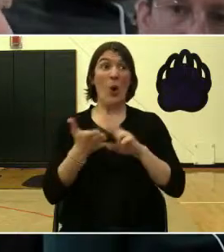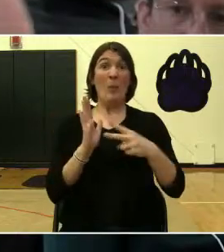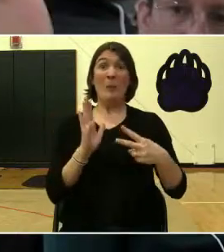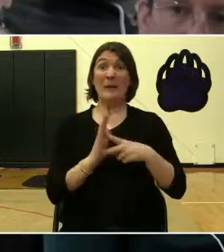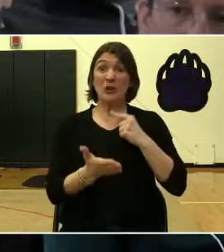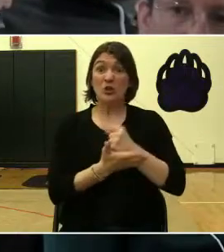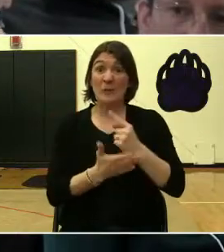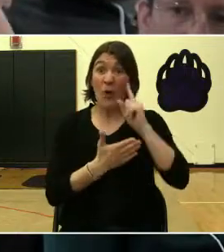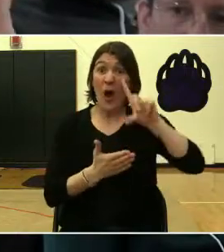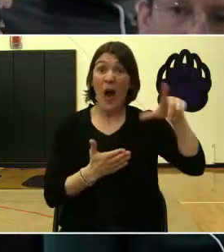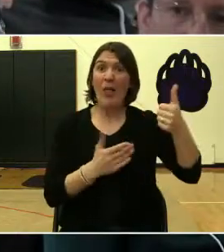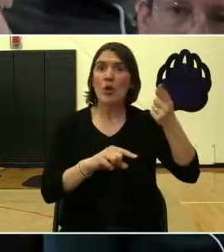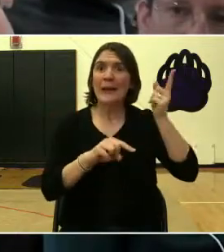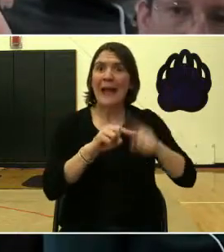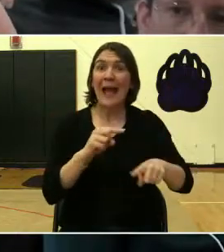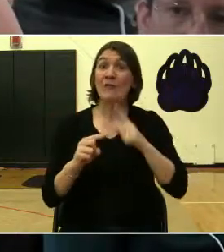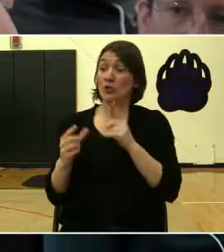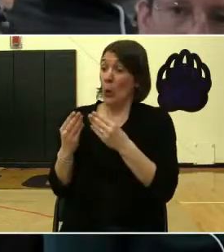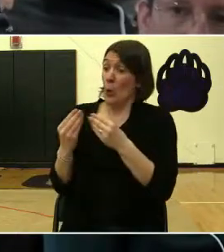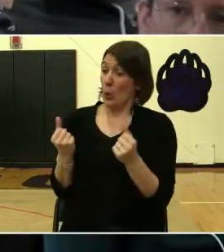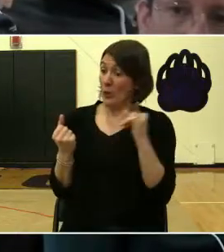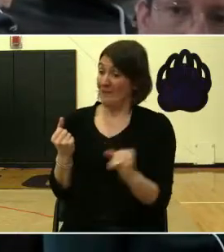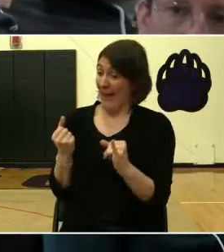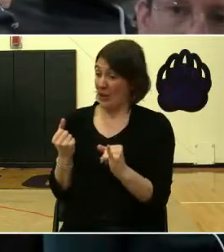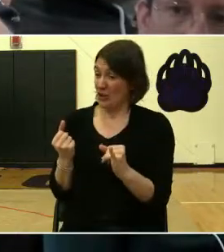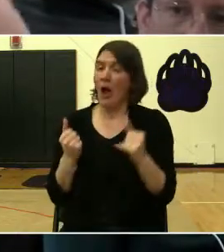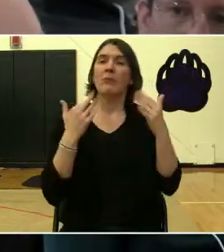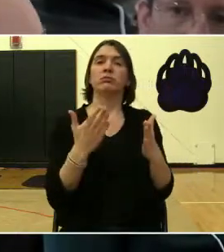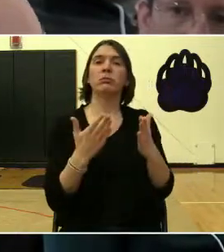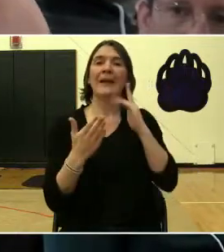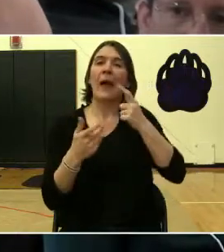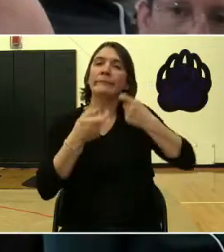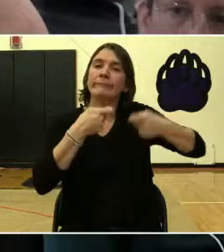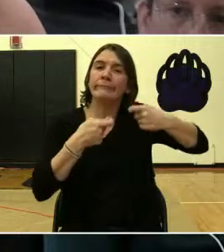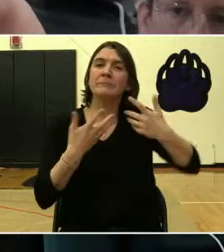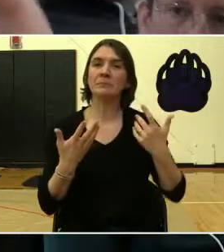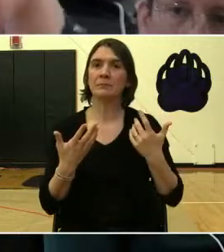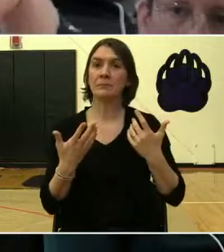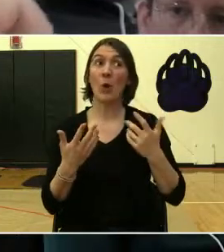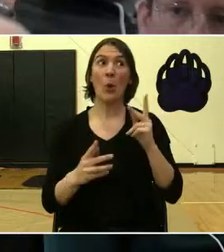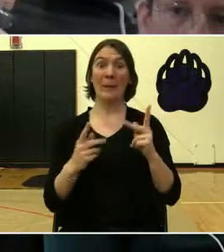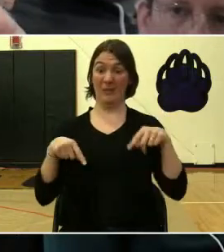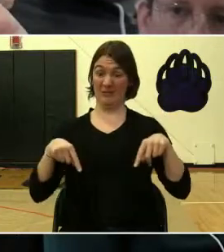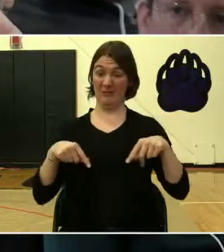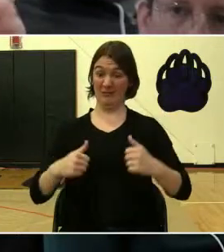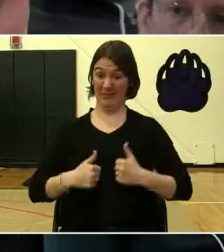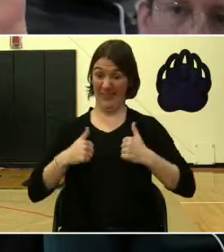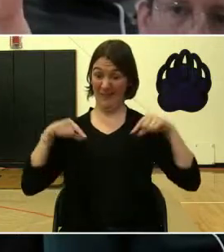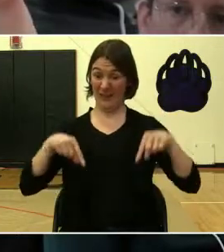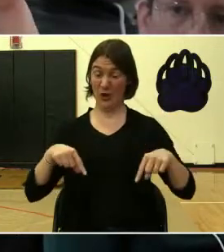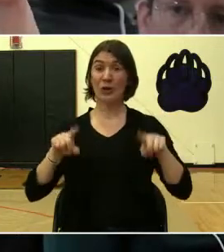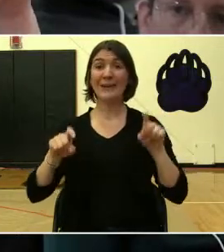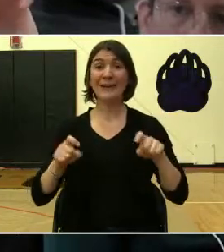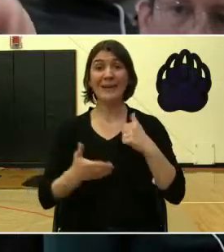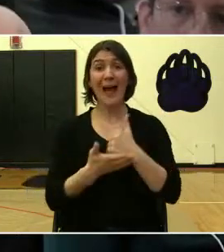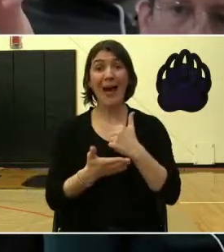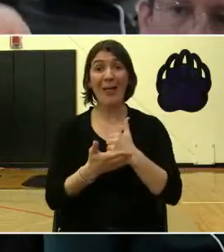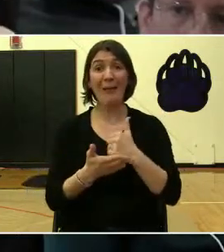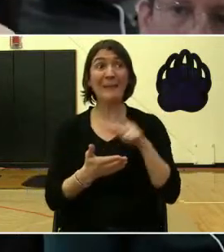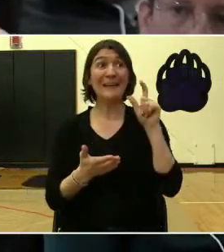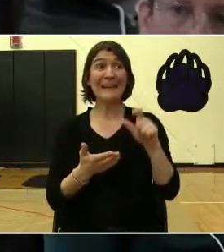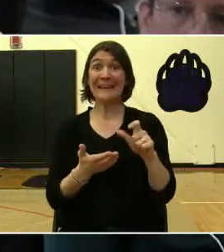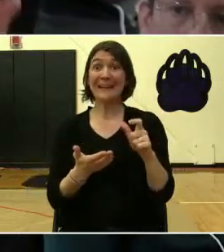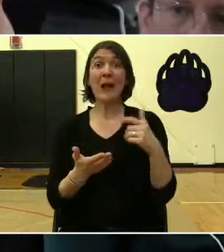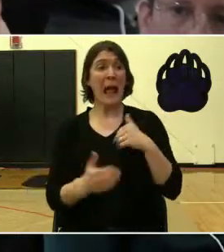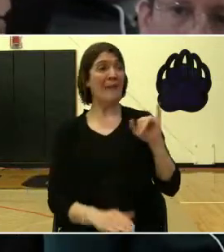can't get treated for other conditions until they resolve those um so we have people residents of our town um who need who